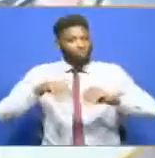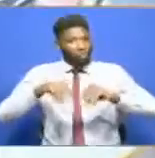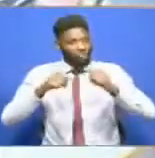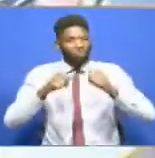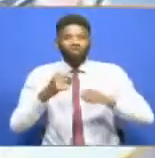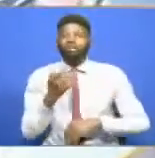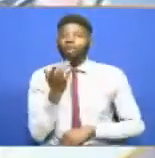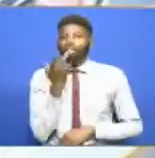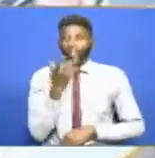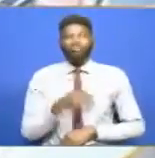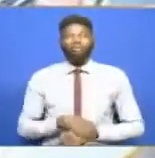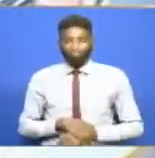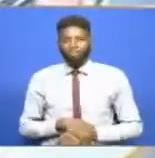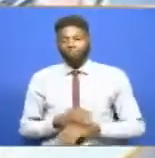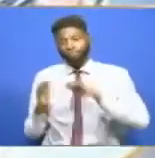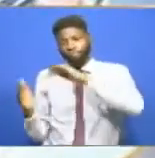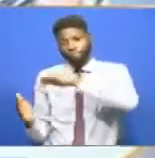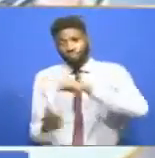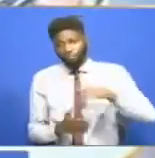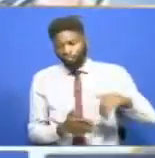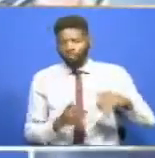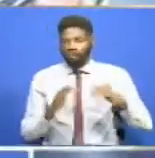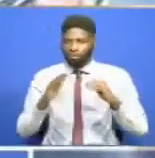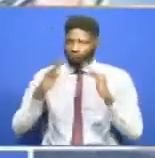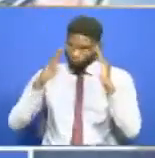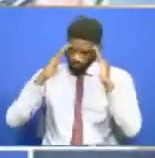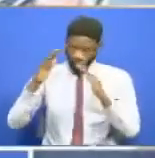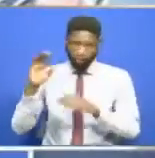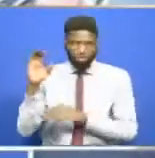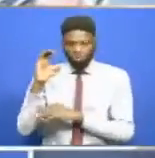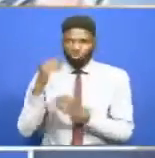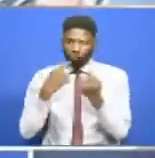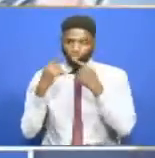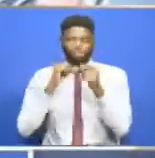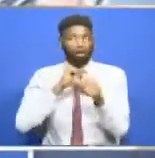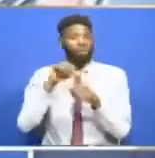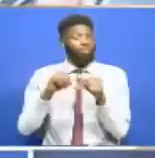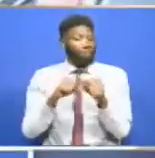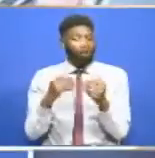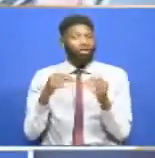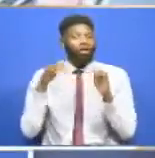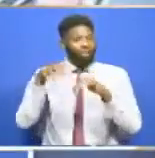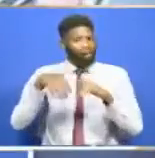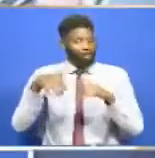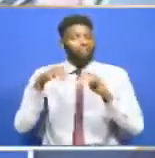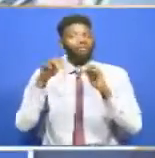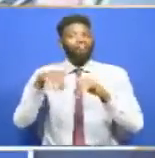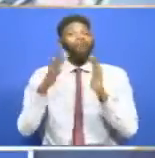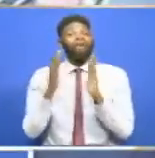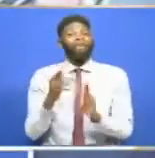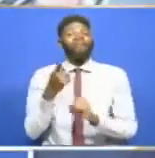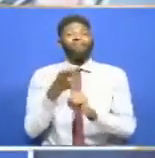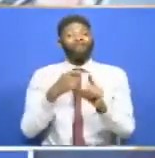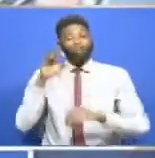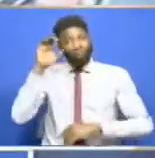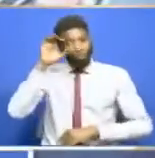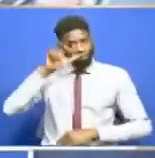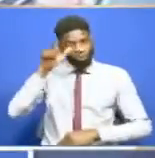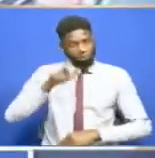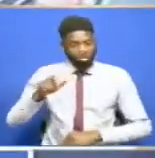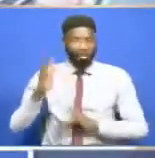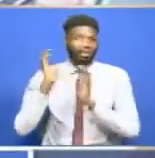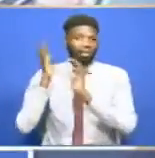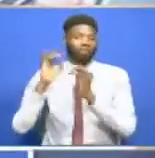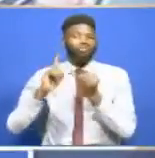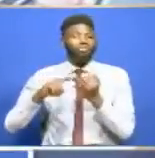Now crossing over to the coastal scene and talking about matters of agriculture, where farmers drawn from the coastal counties of Kilifi,